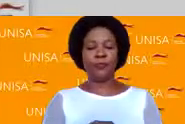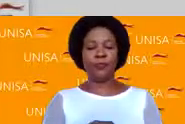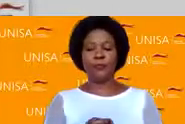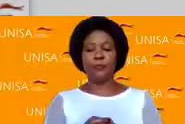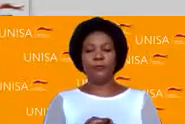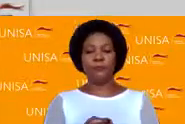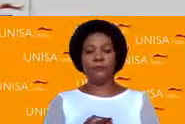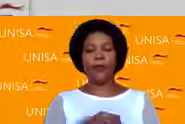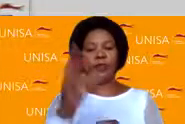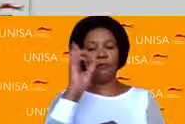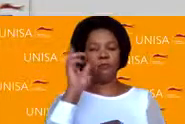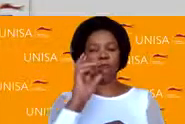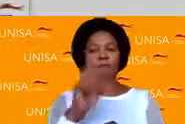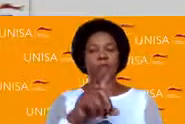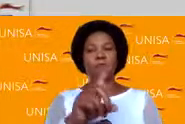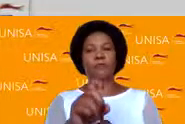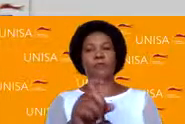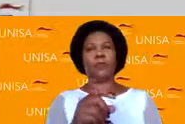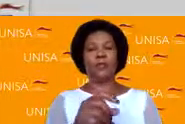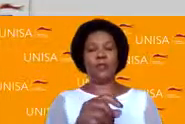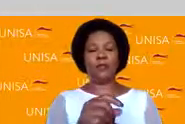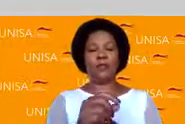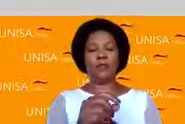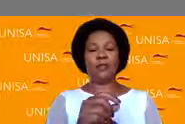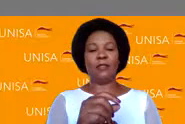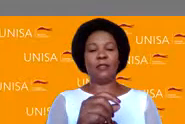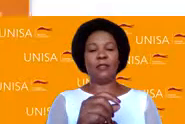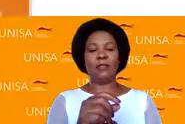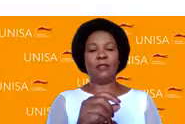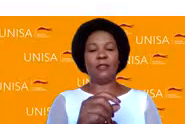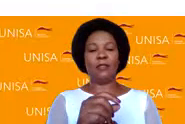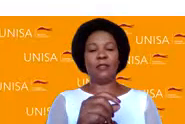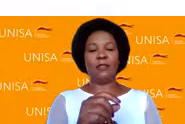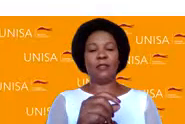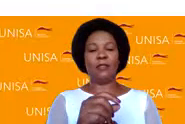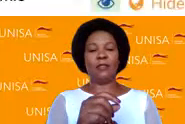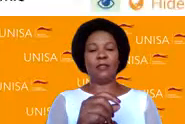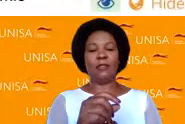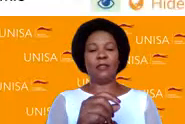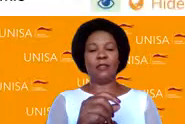So remember, you click on the direct link to open up this page